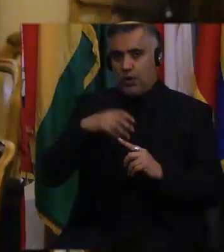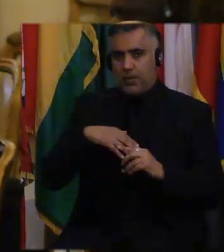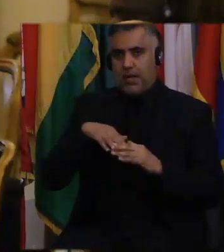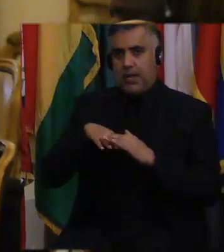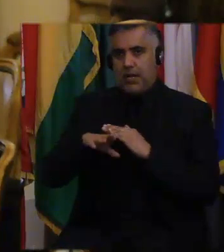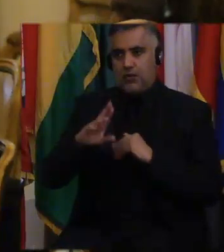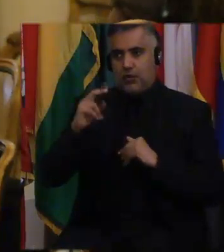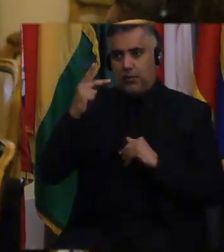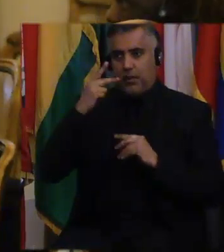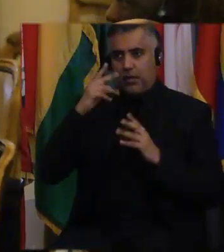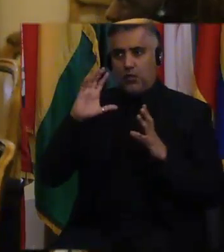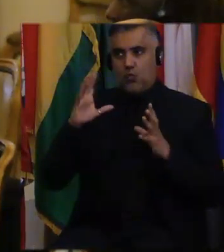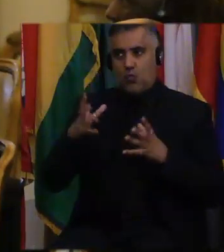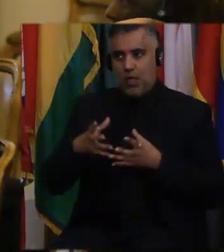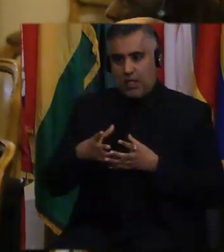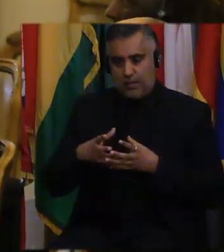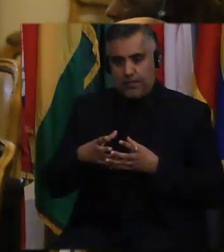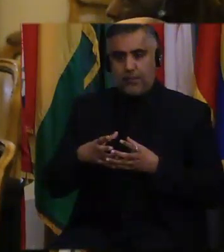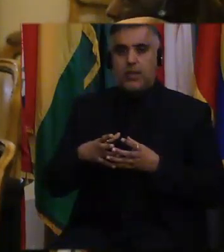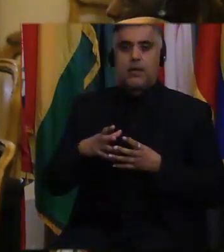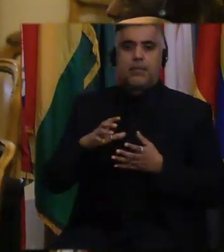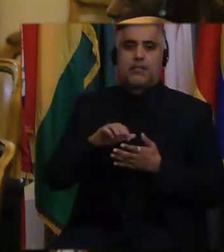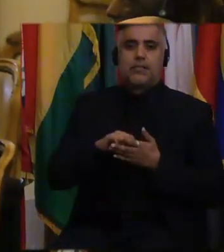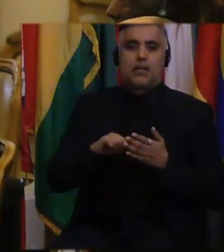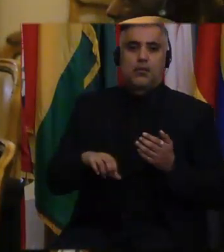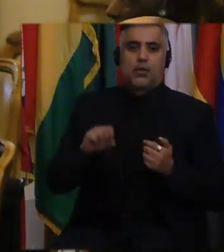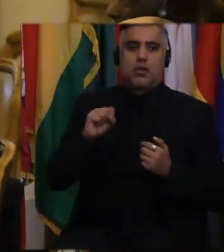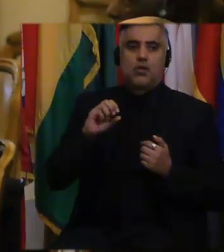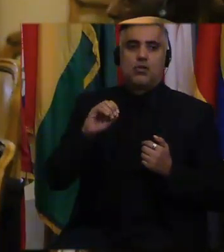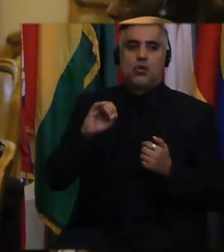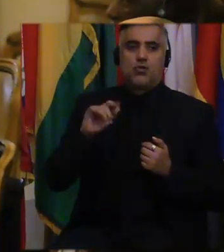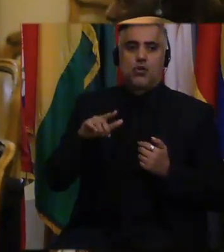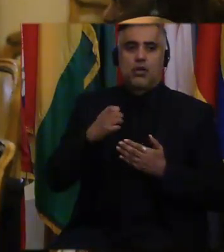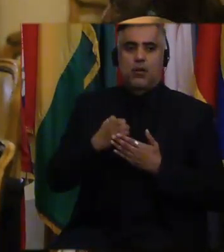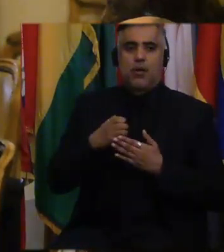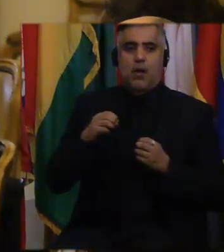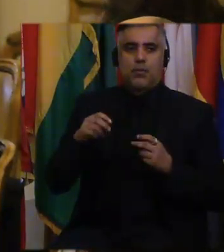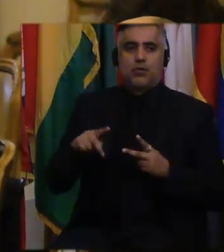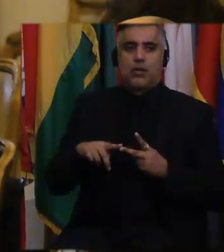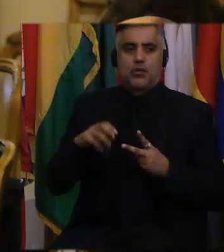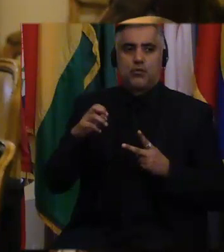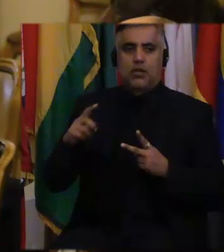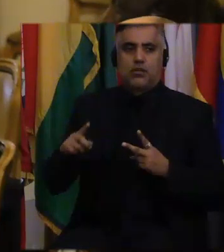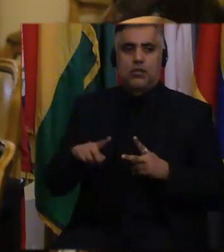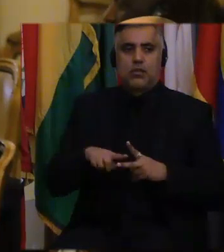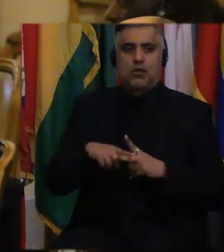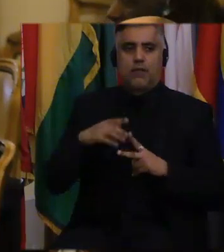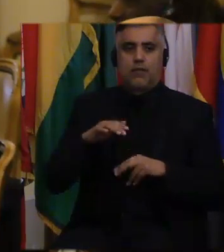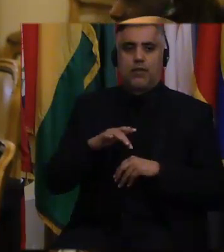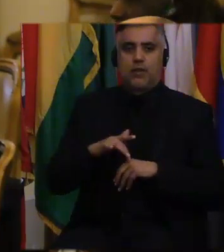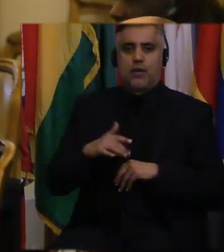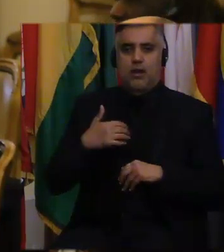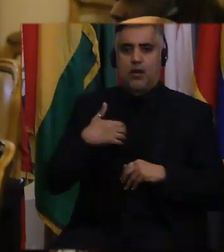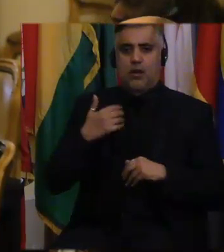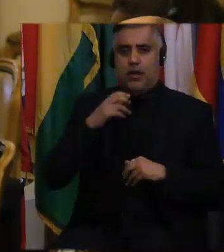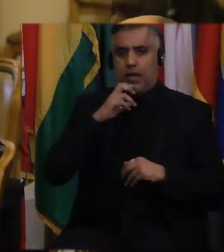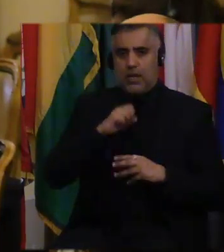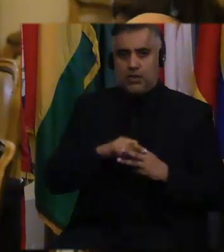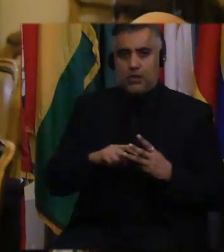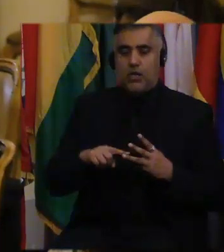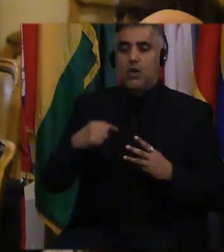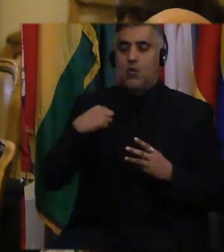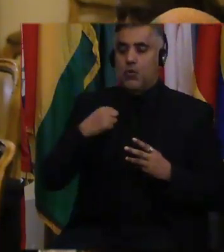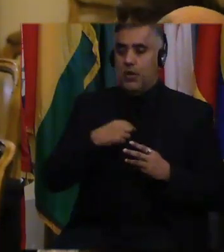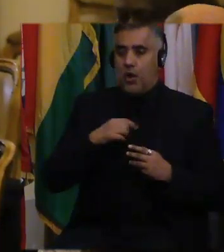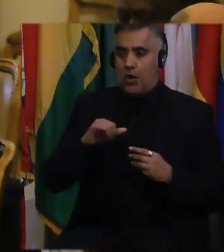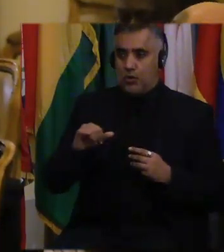entering the political realm, as it takes away socioeconomic opportunities, education, starting at a very young age. And we